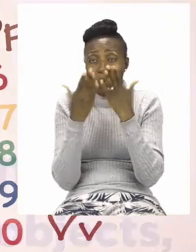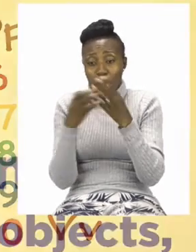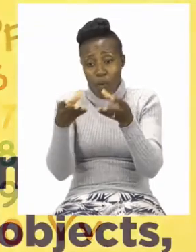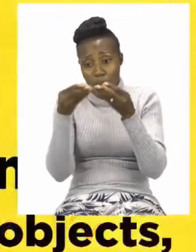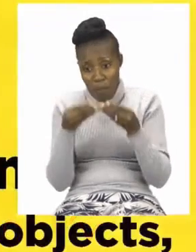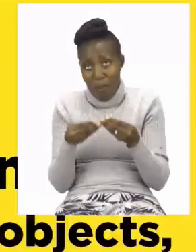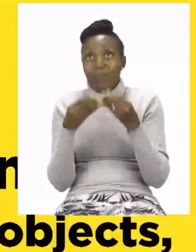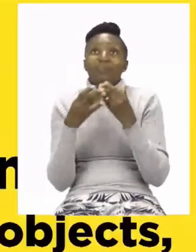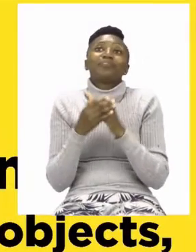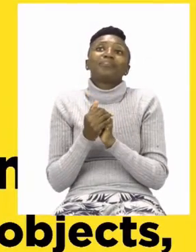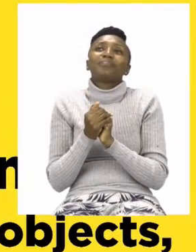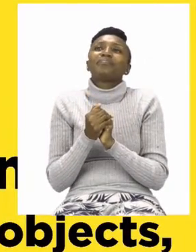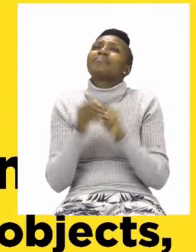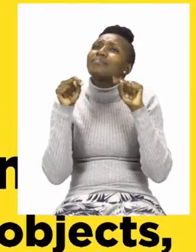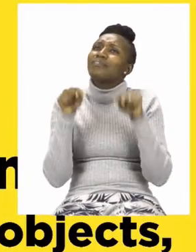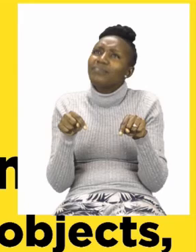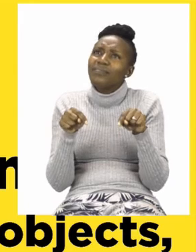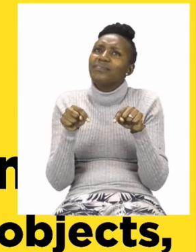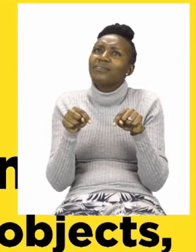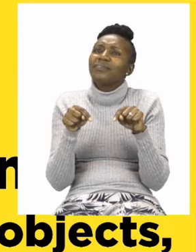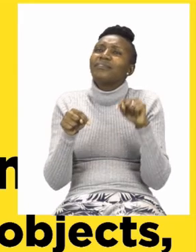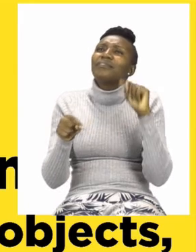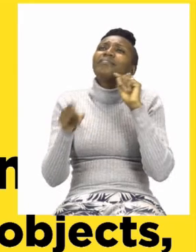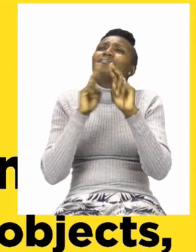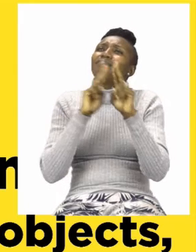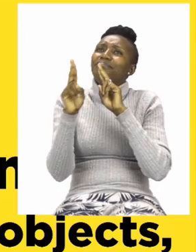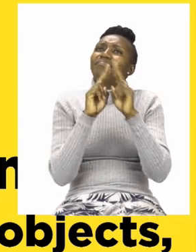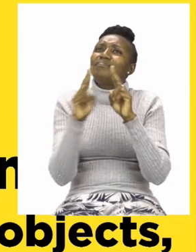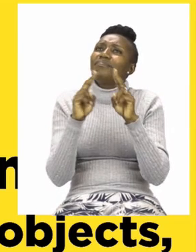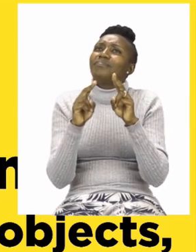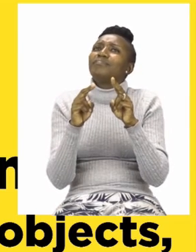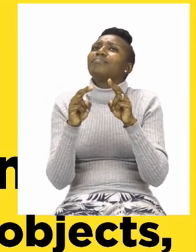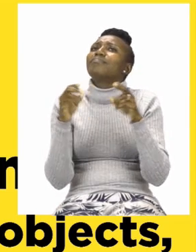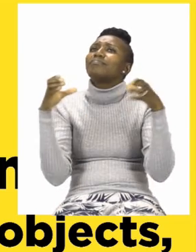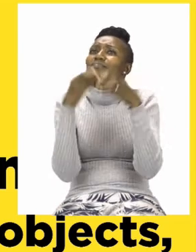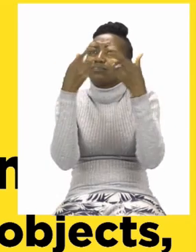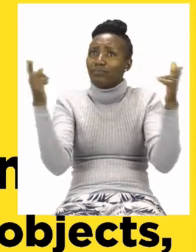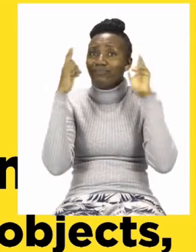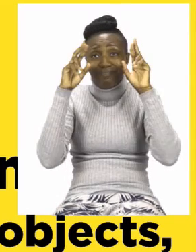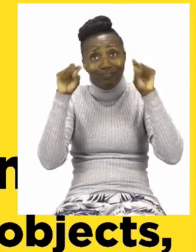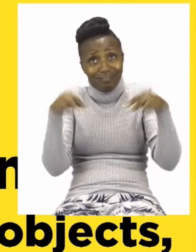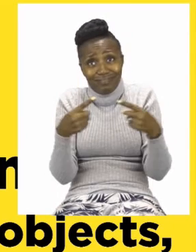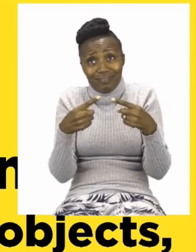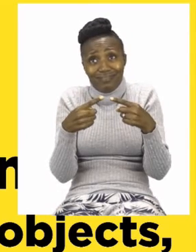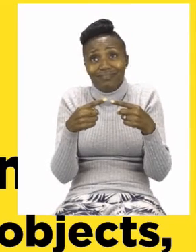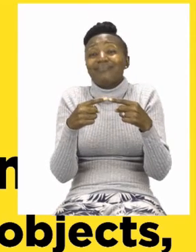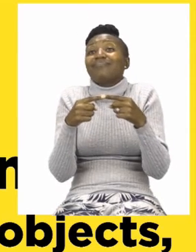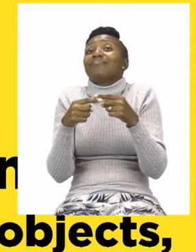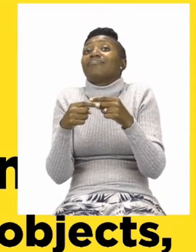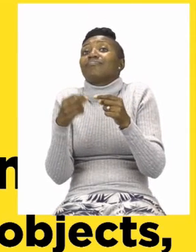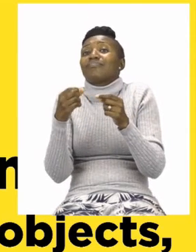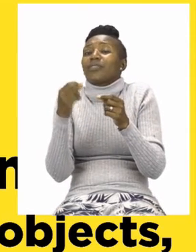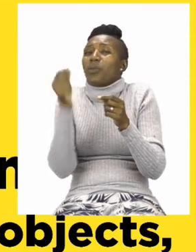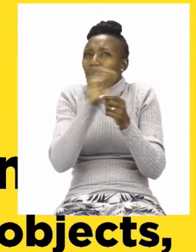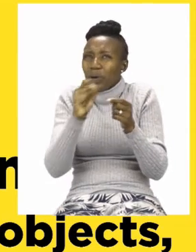else. For today's lesson, we will be doing classroom objects, patterns,